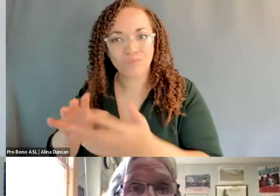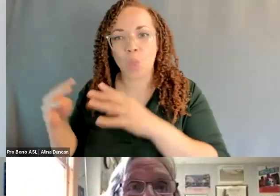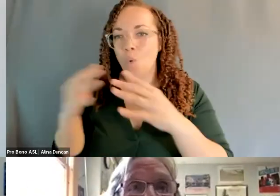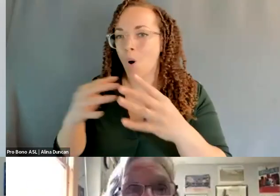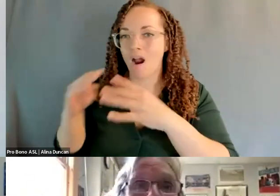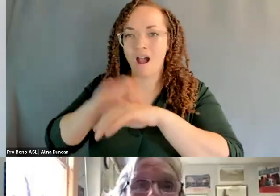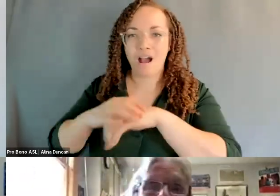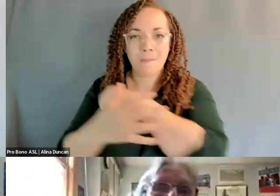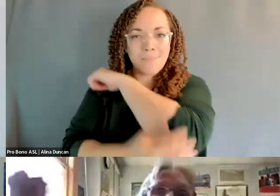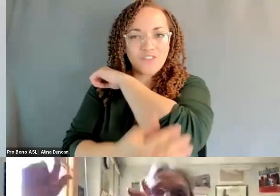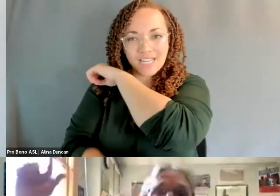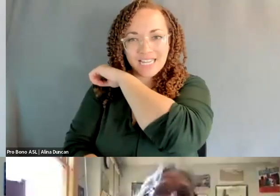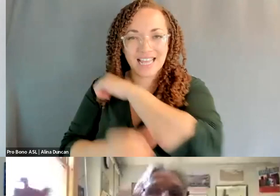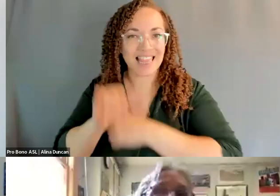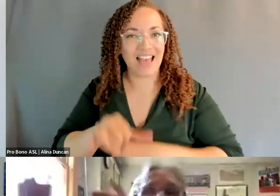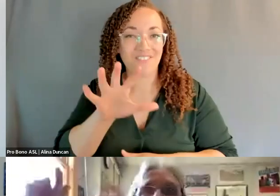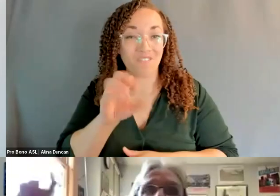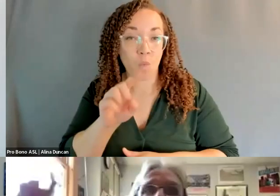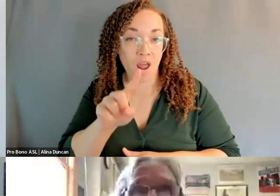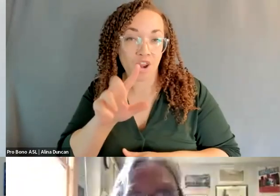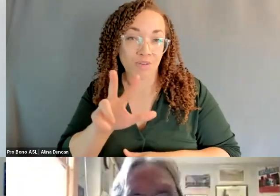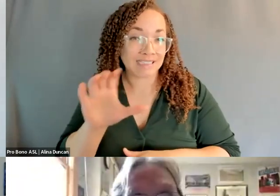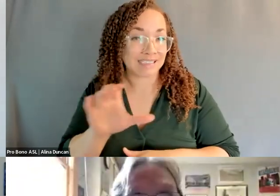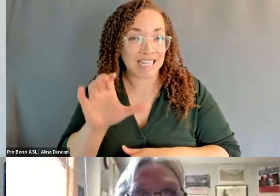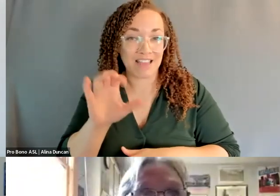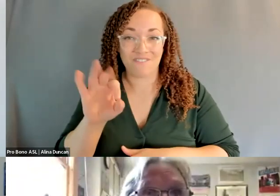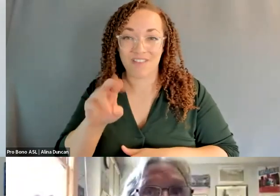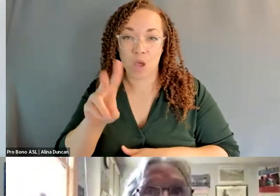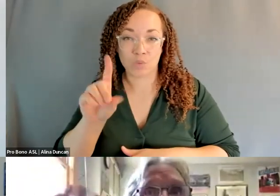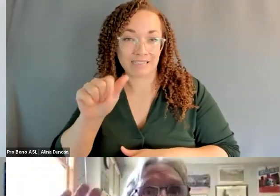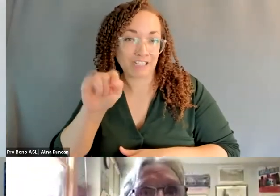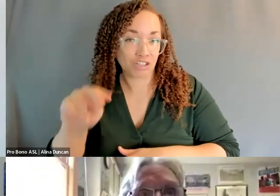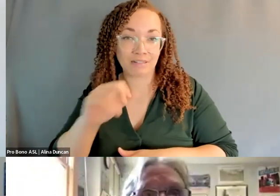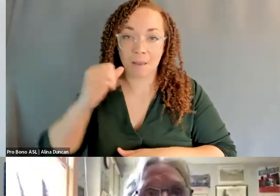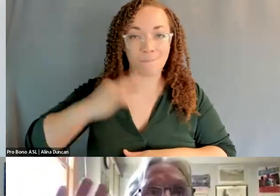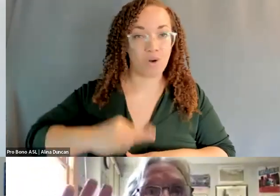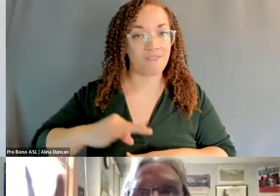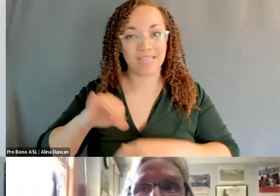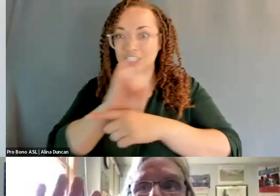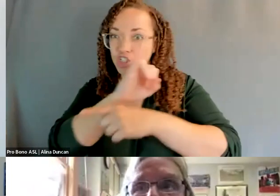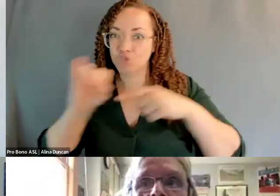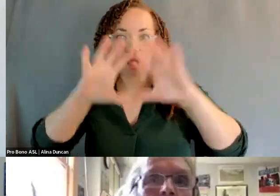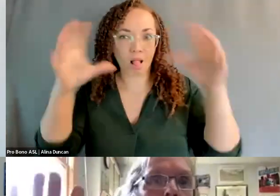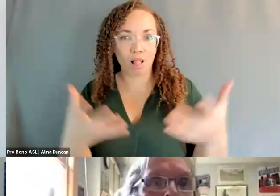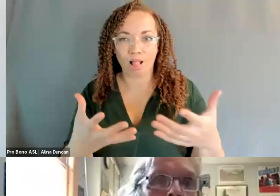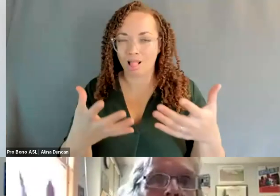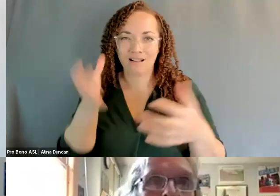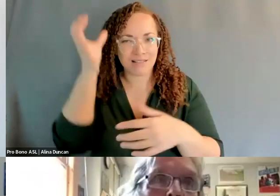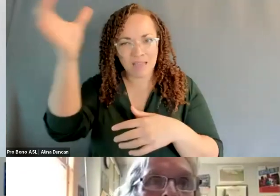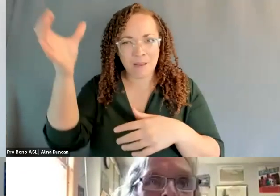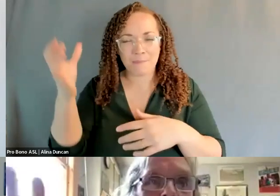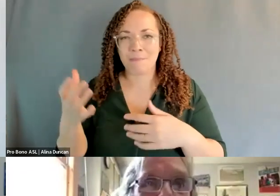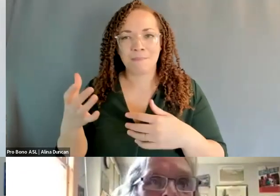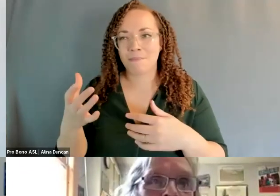whole 501c3 foundation, nonprofit industrial complex, where charity is the key to